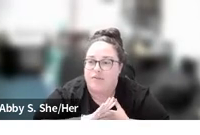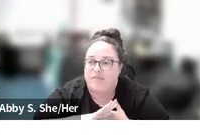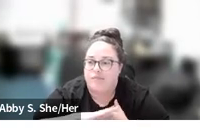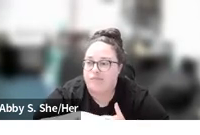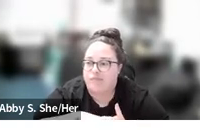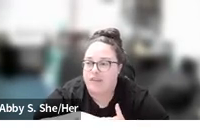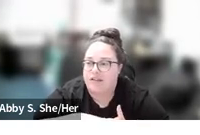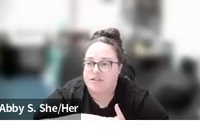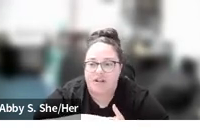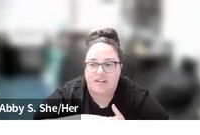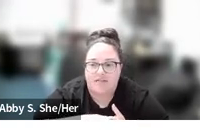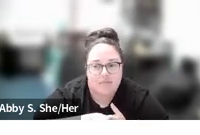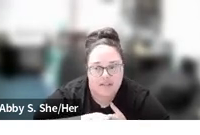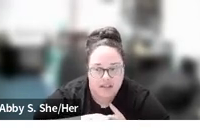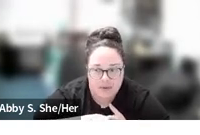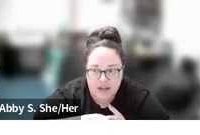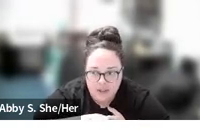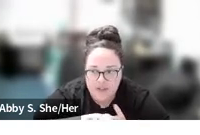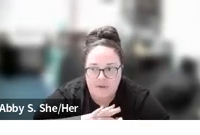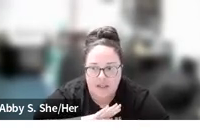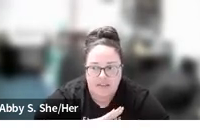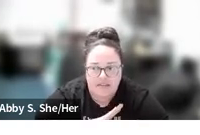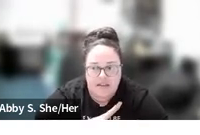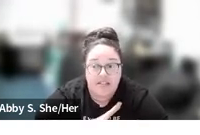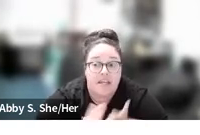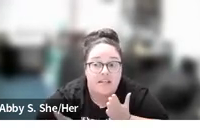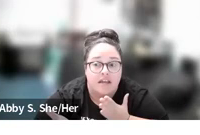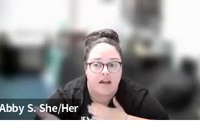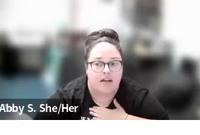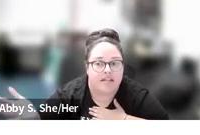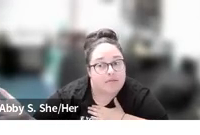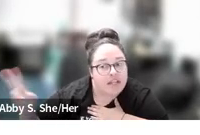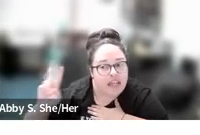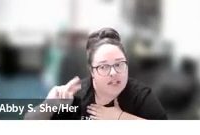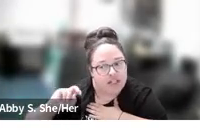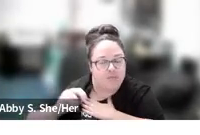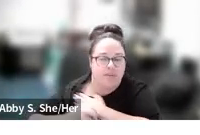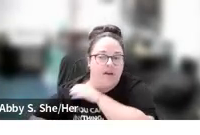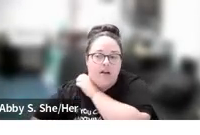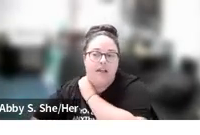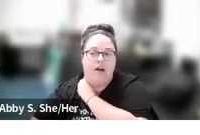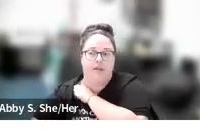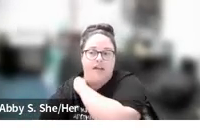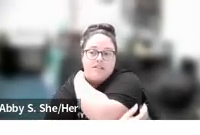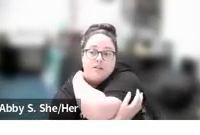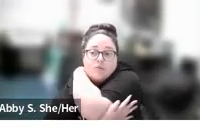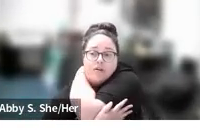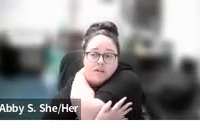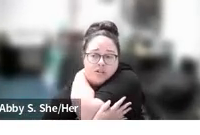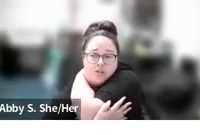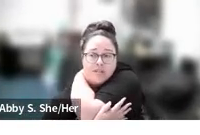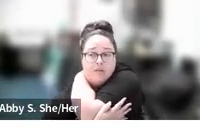So I'm just trying to think of some things that were not yours, but like the time to take action is what they call it. It lets